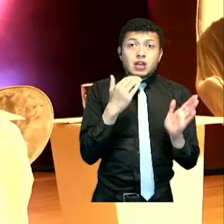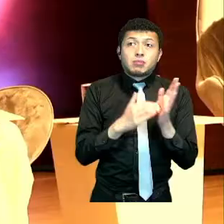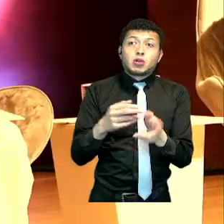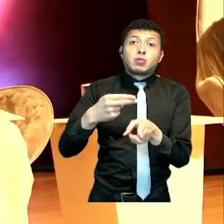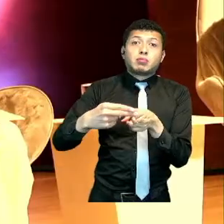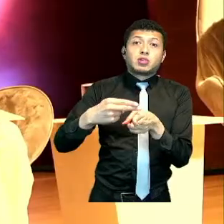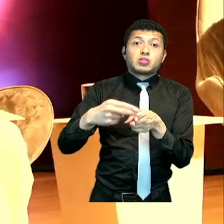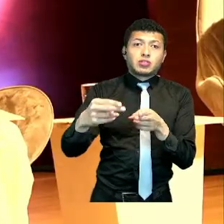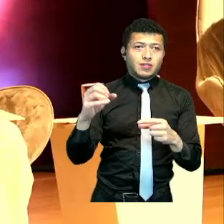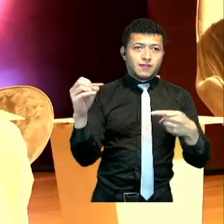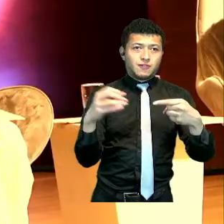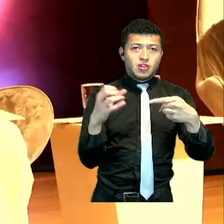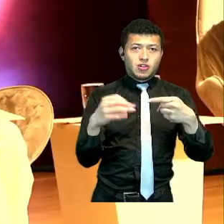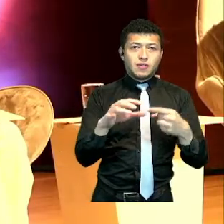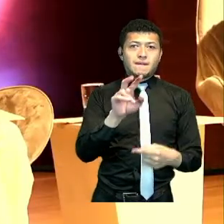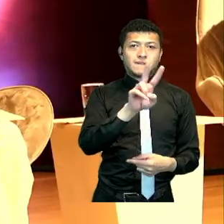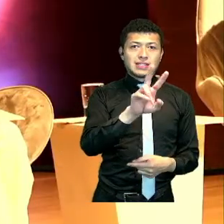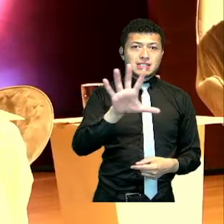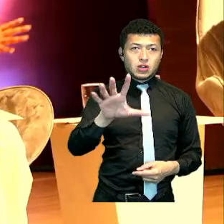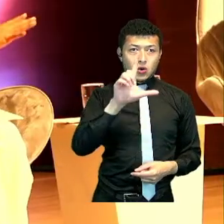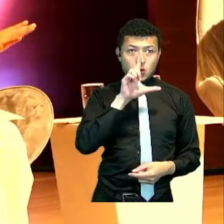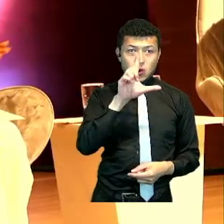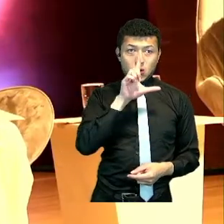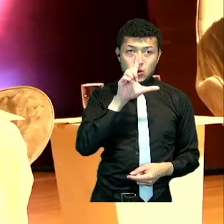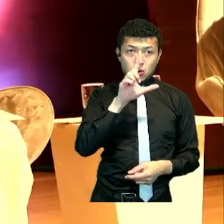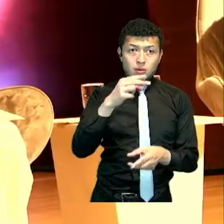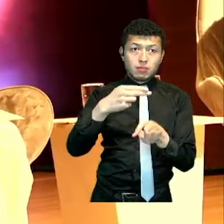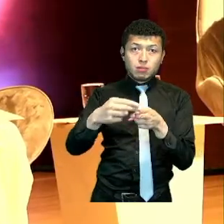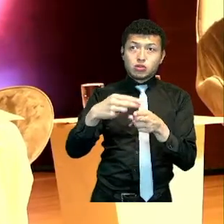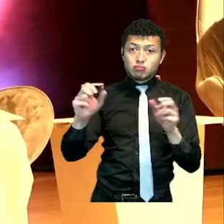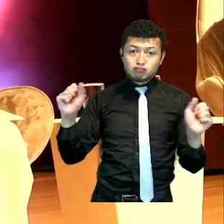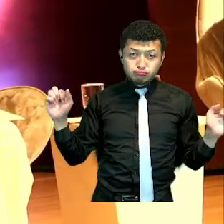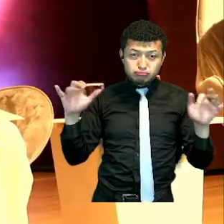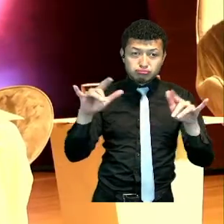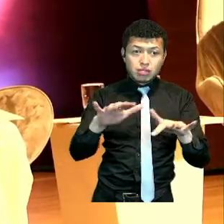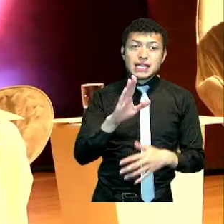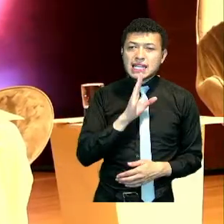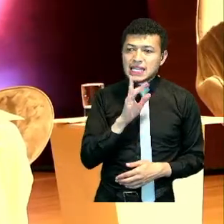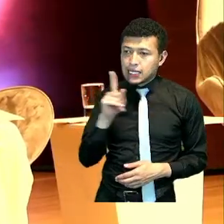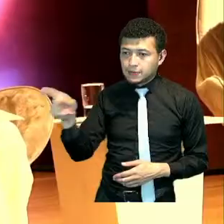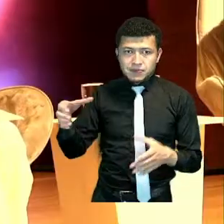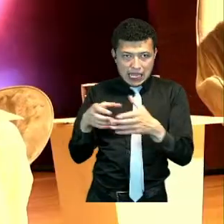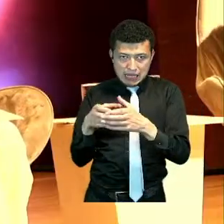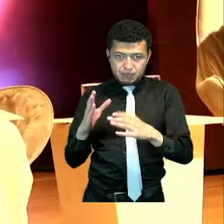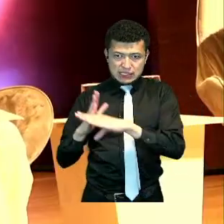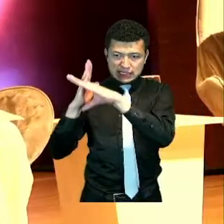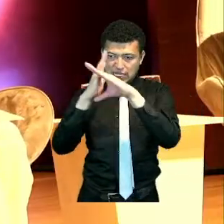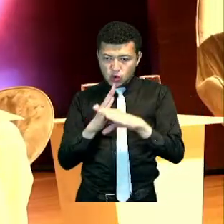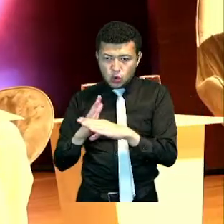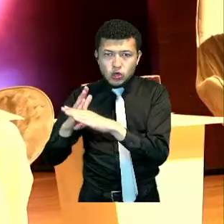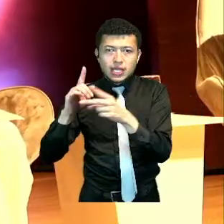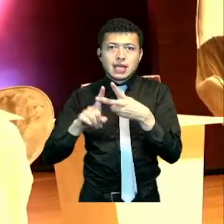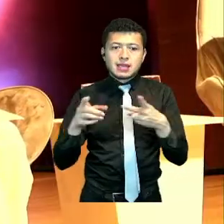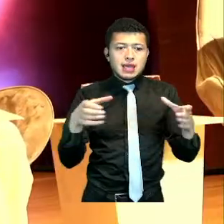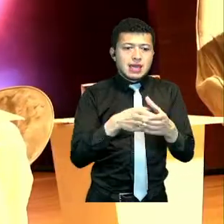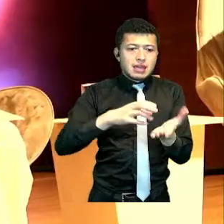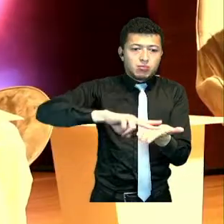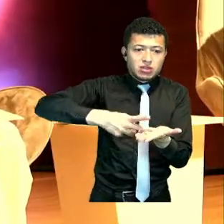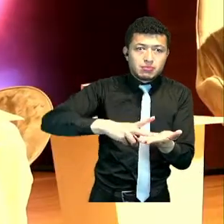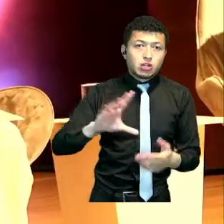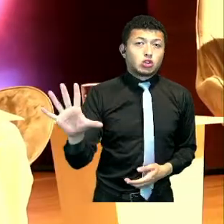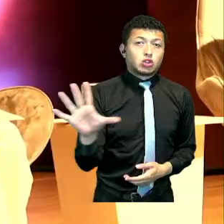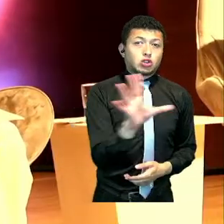next forum of 25th of July, absolutely all operators and the staff